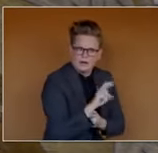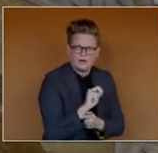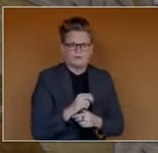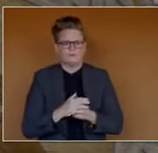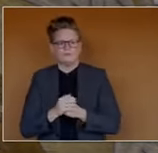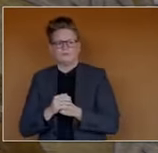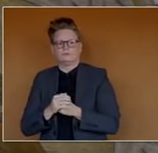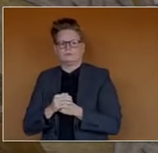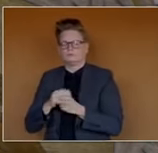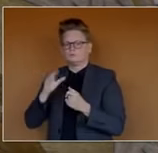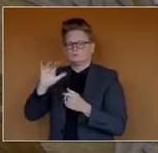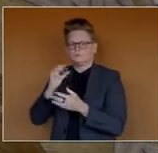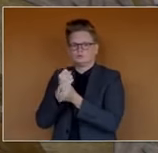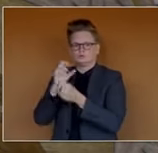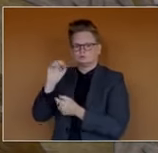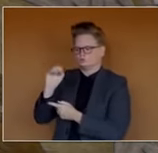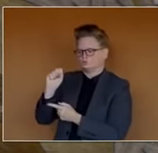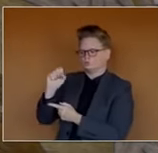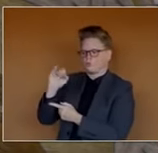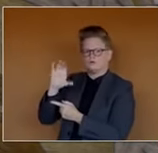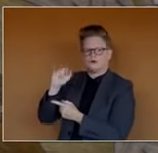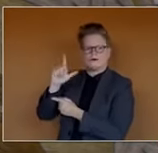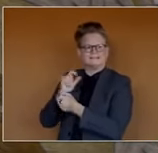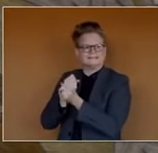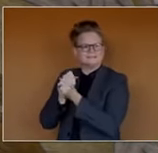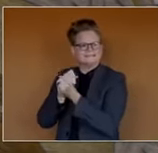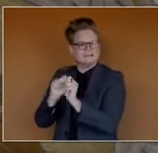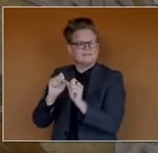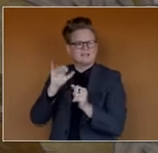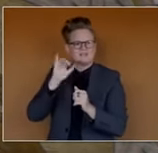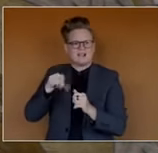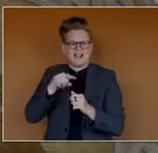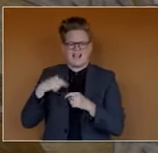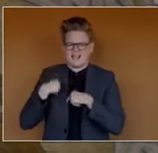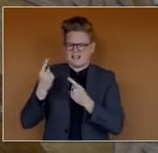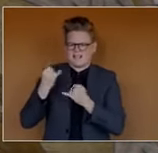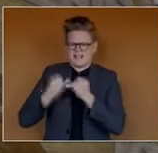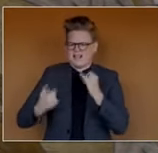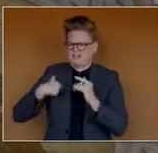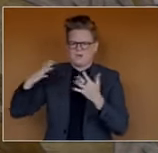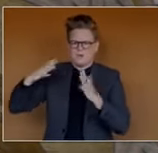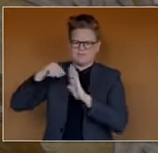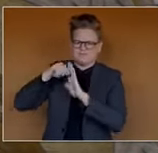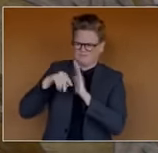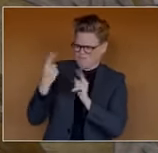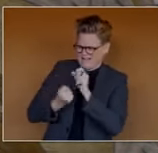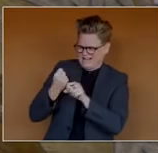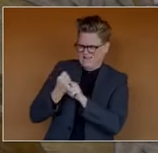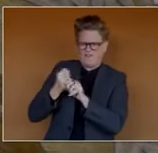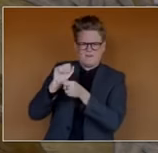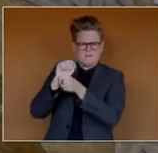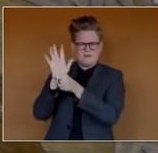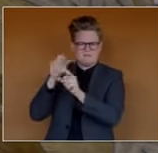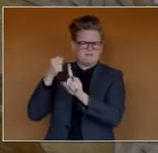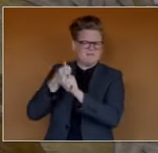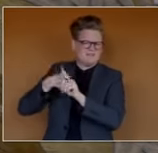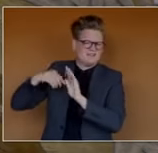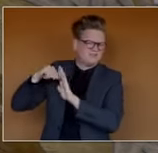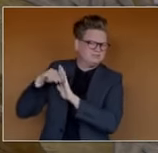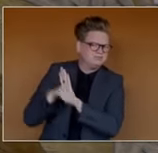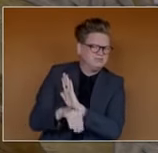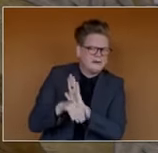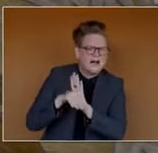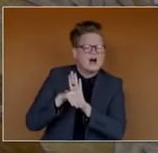net that was decimated in the last recession. And that is what I'm so excited about, and really being able to deliver on